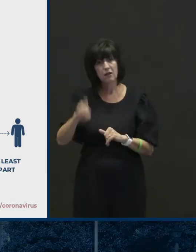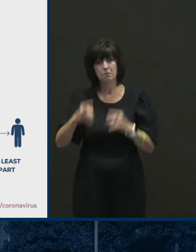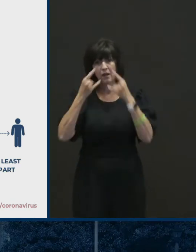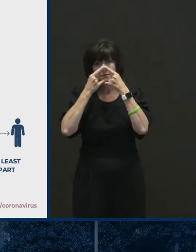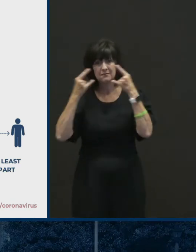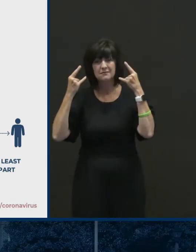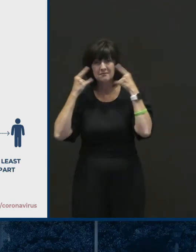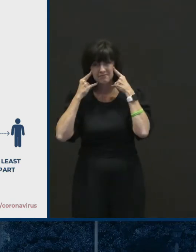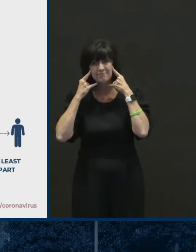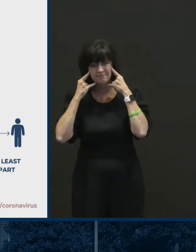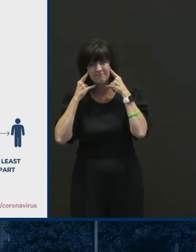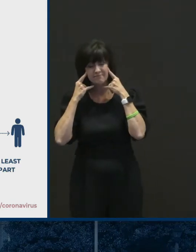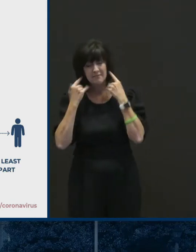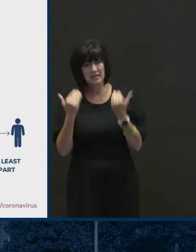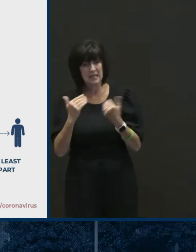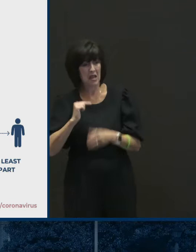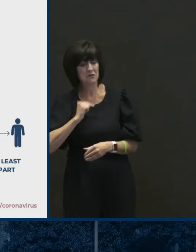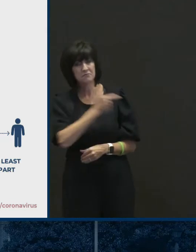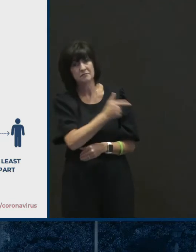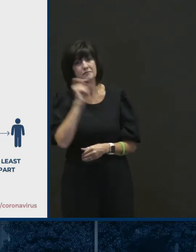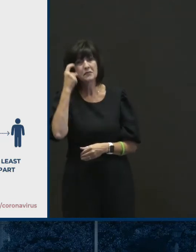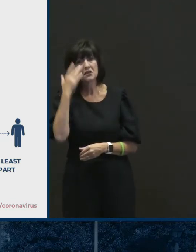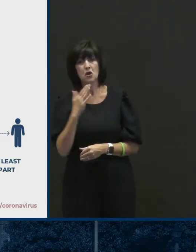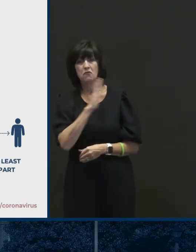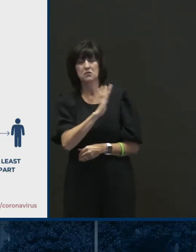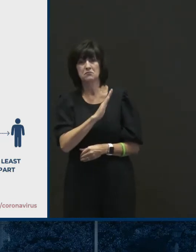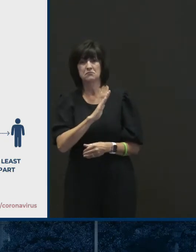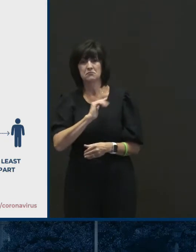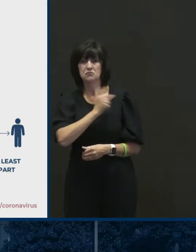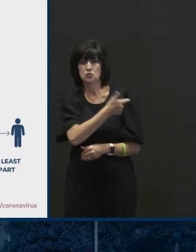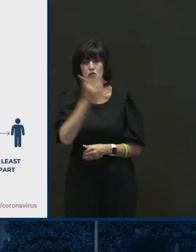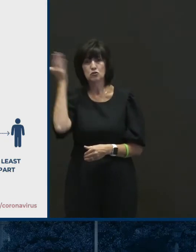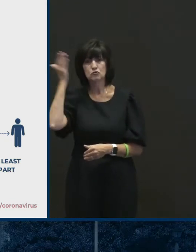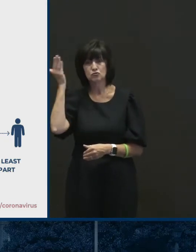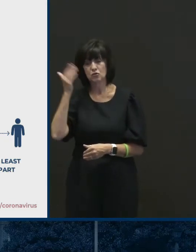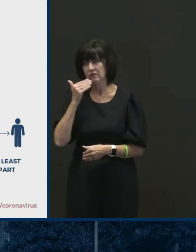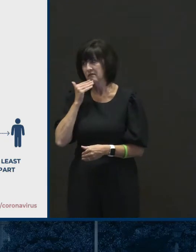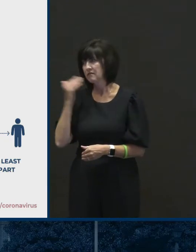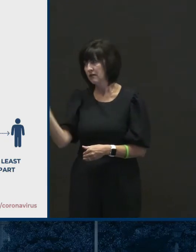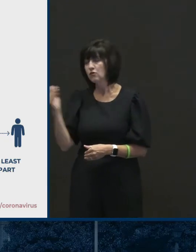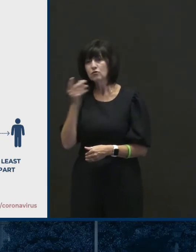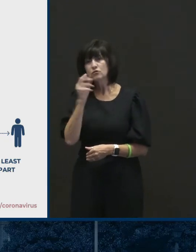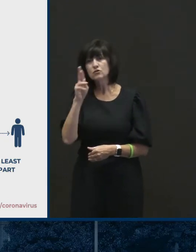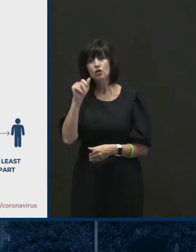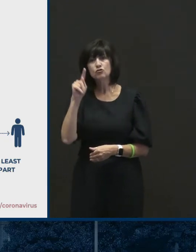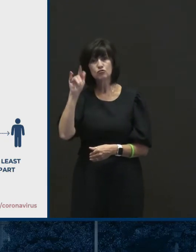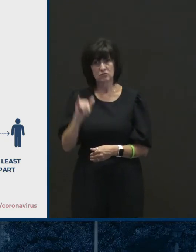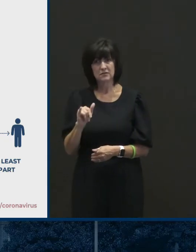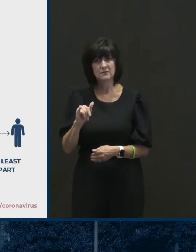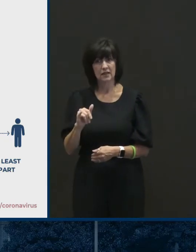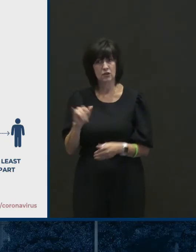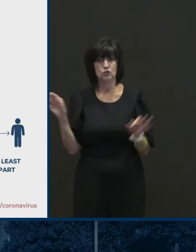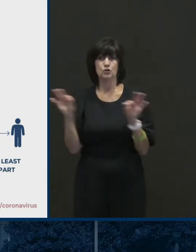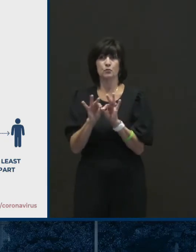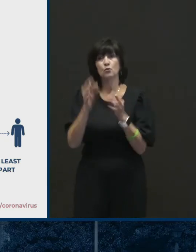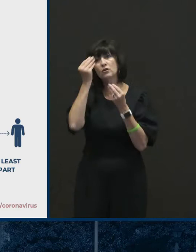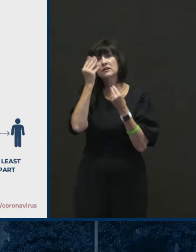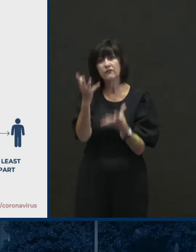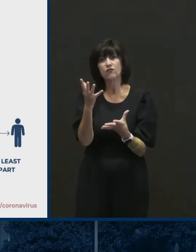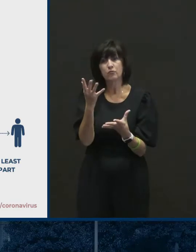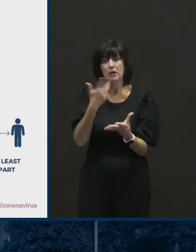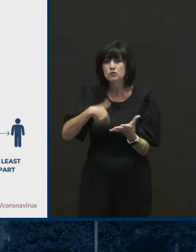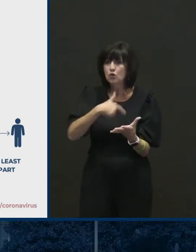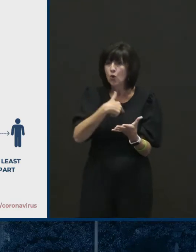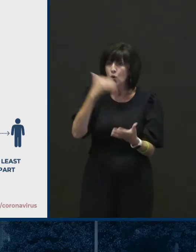governor. Yeah, thank you very much, Dr. Rattay. Some really important information there, important for all of us to know.